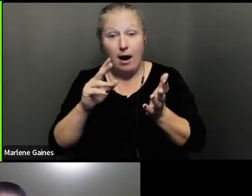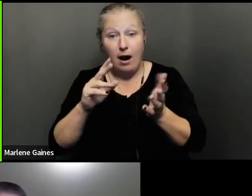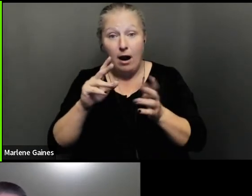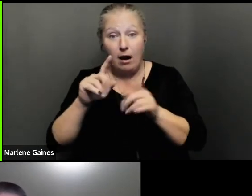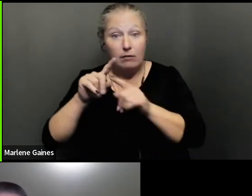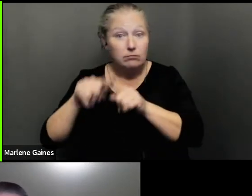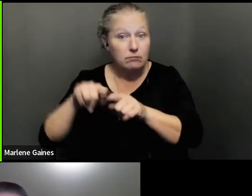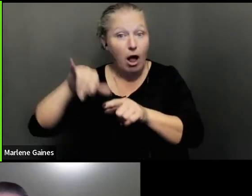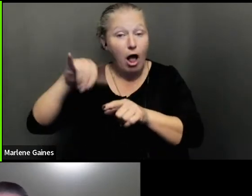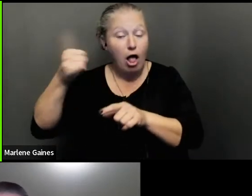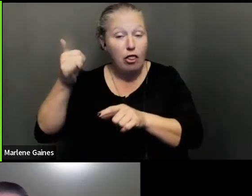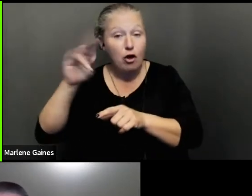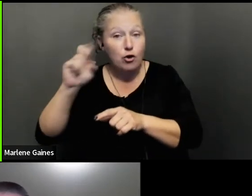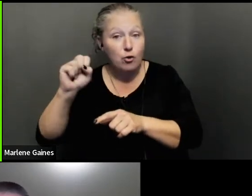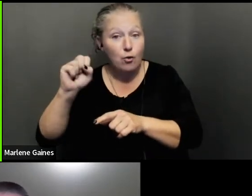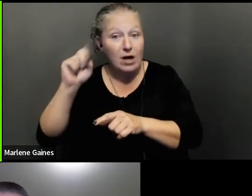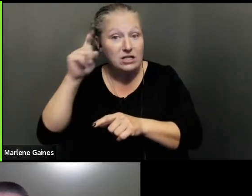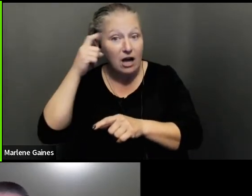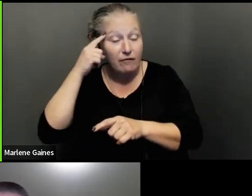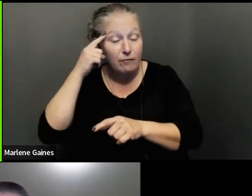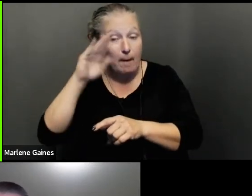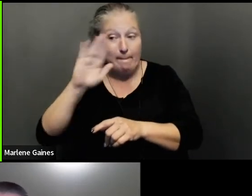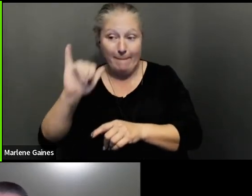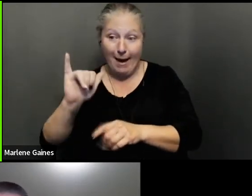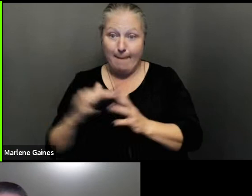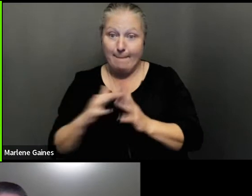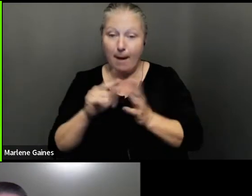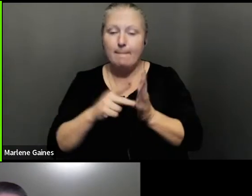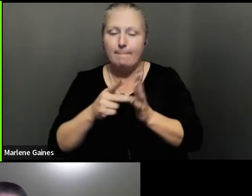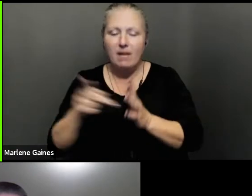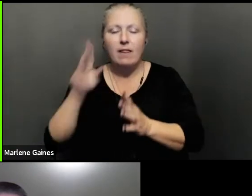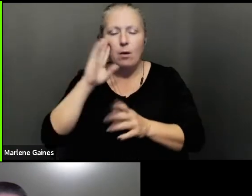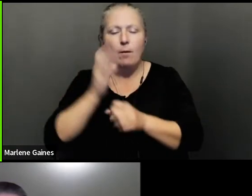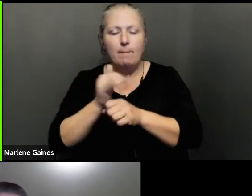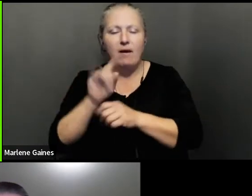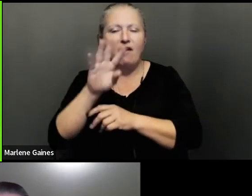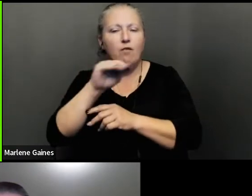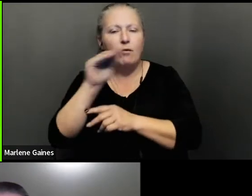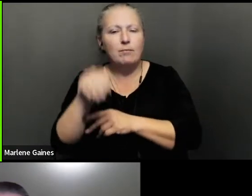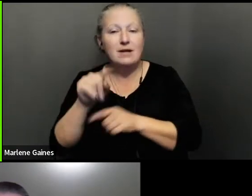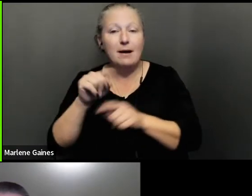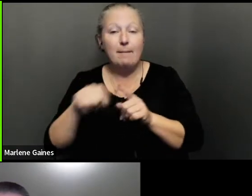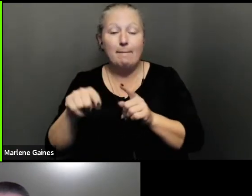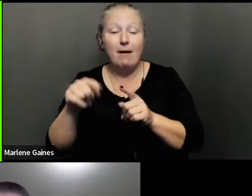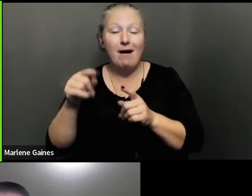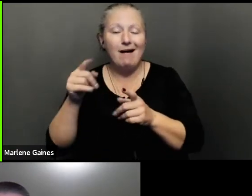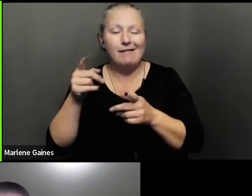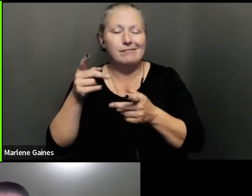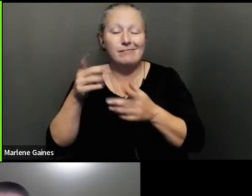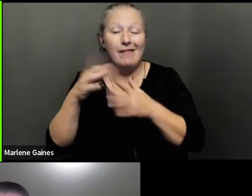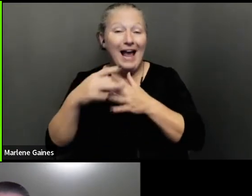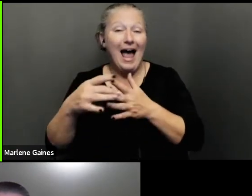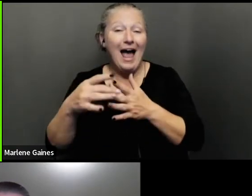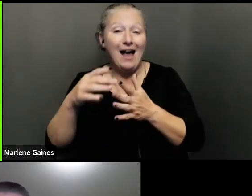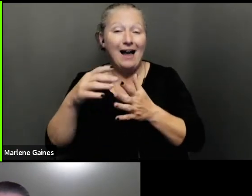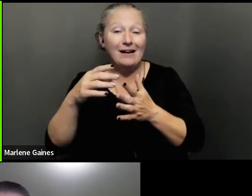U.S. government Buy American, then they believe they will make the 40%. But as that guidance is out, they cannot guarantee